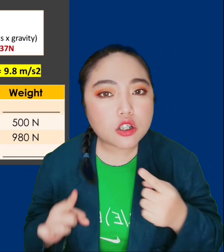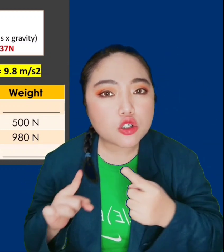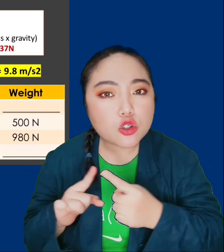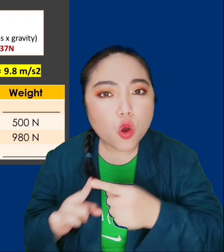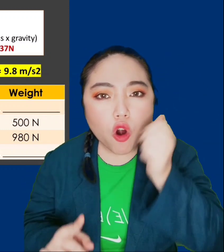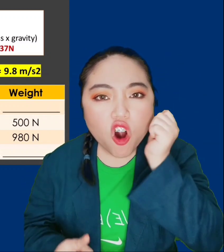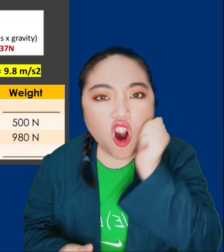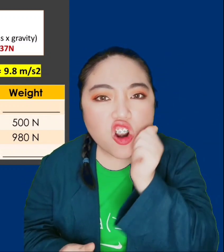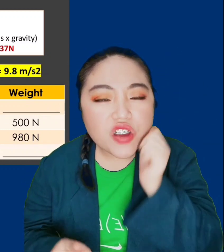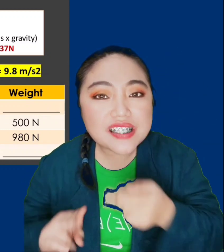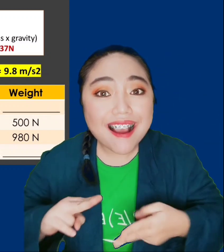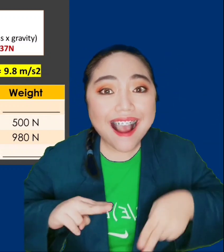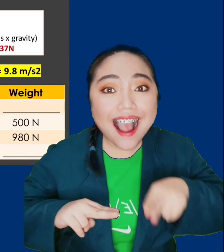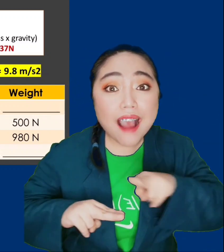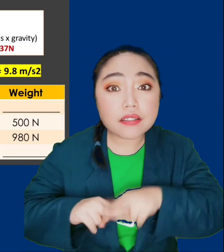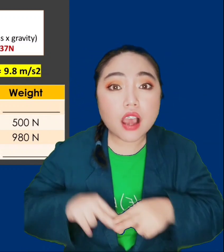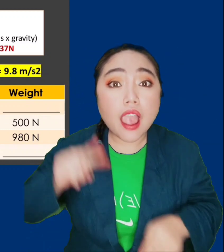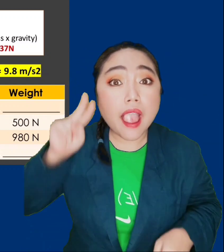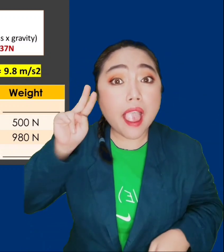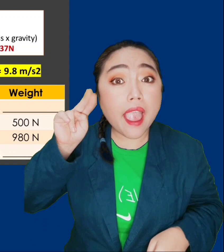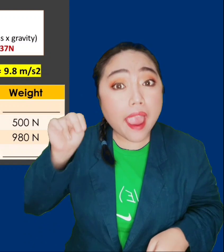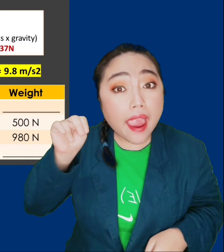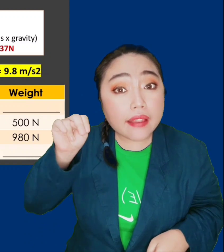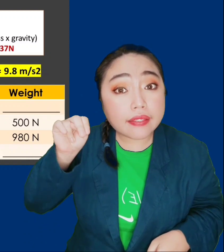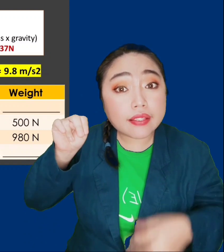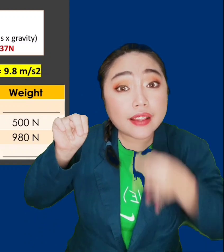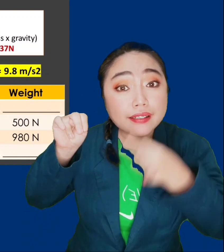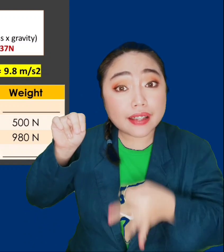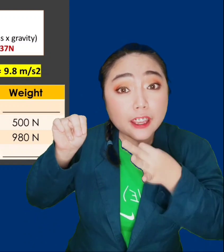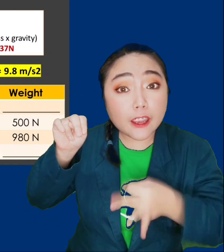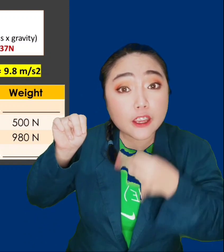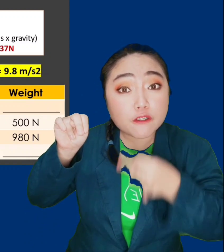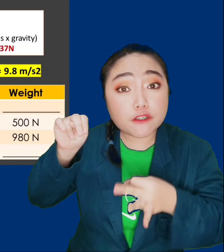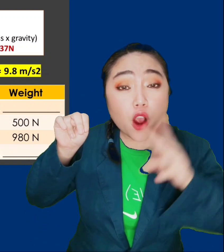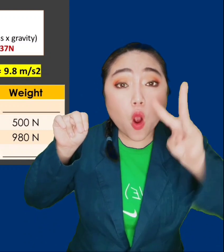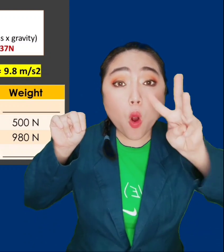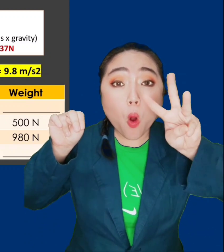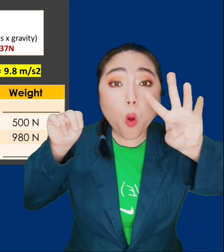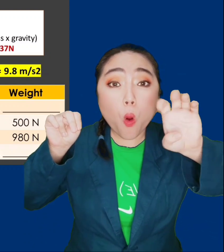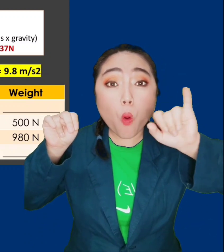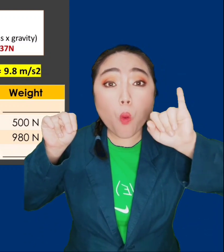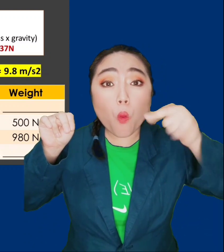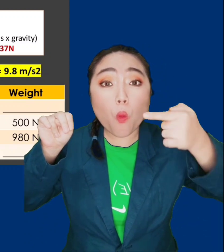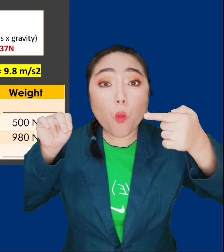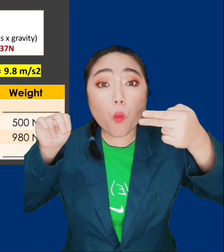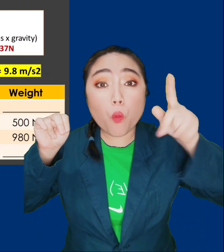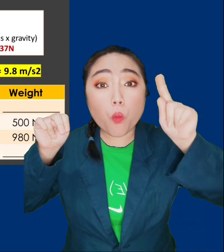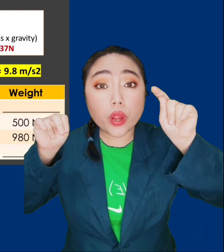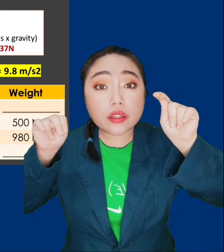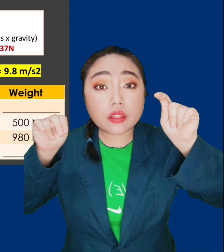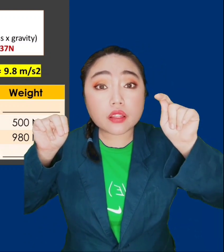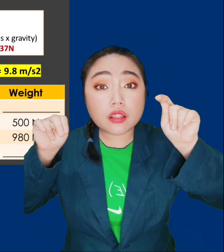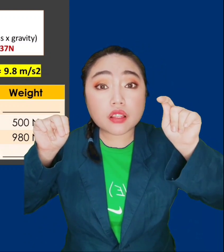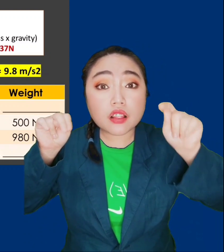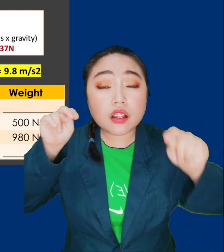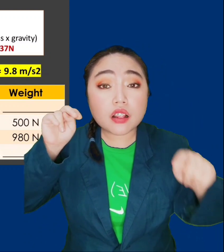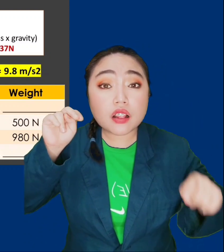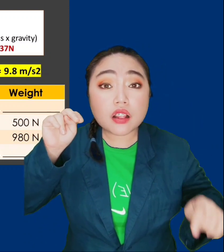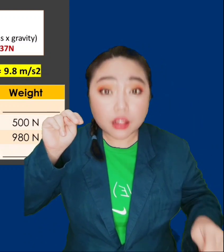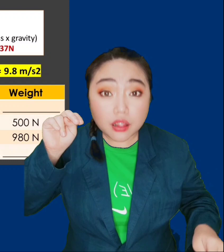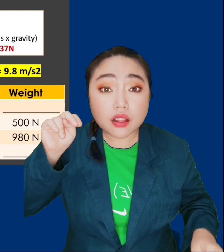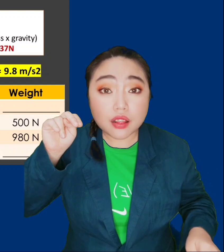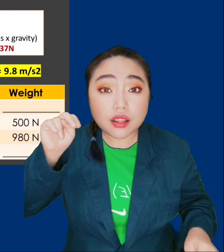Please don't forget to always add Newton if you are looking for the